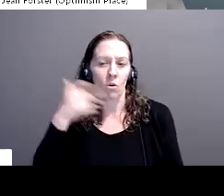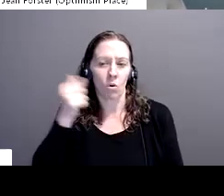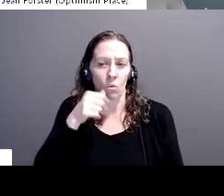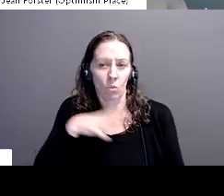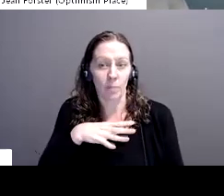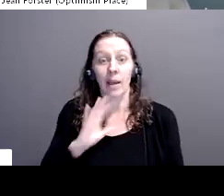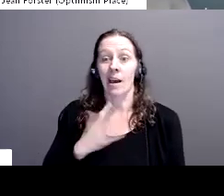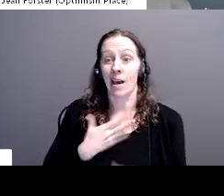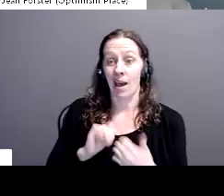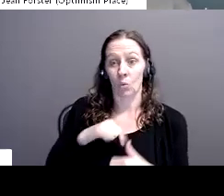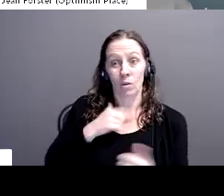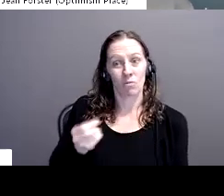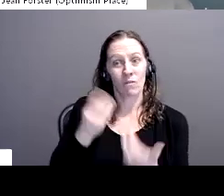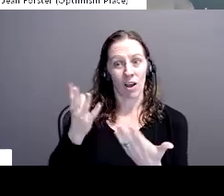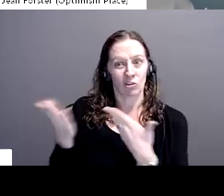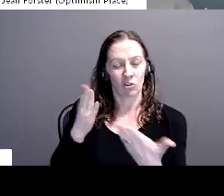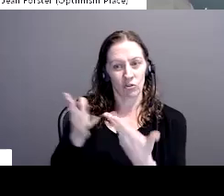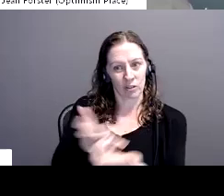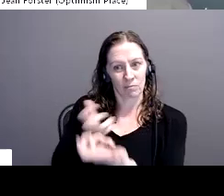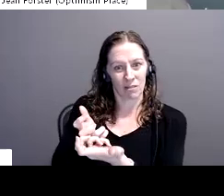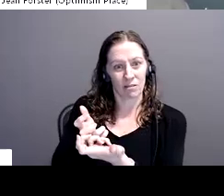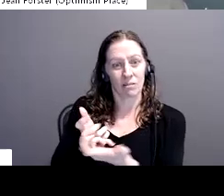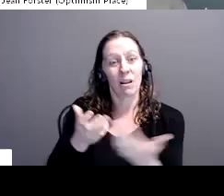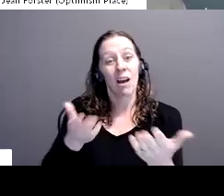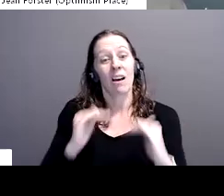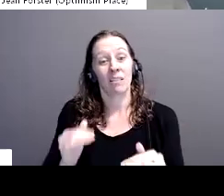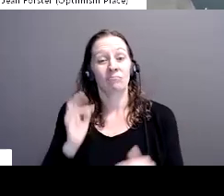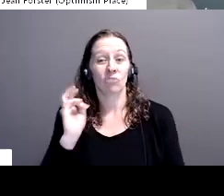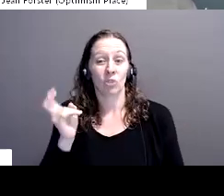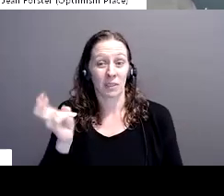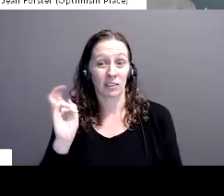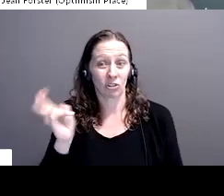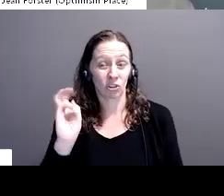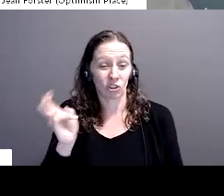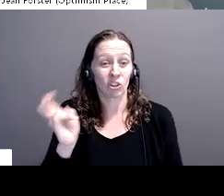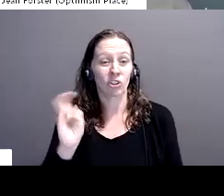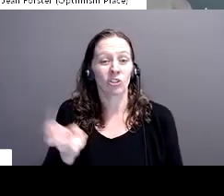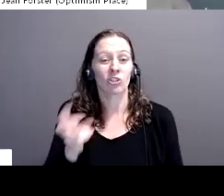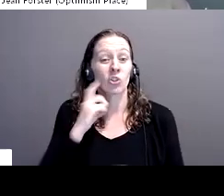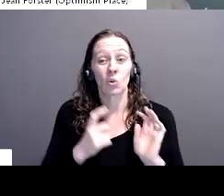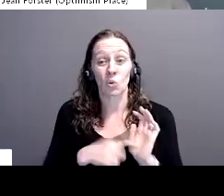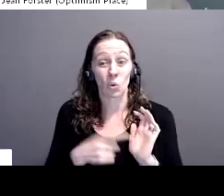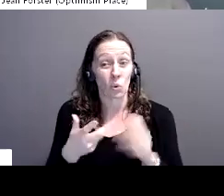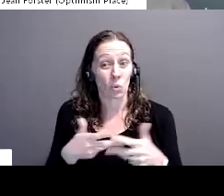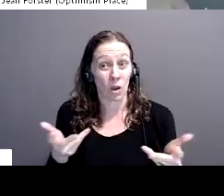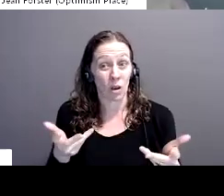in our service delivery to older women. And the other piece is around transportation. So we have noticed